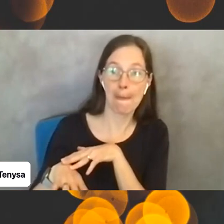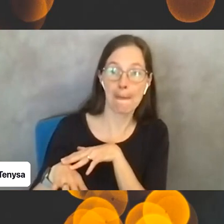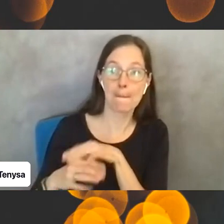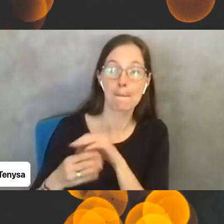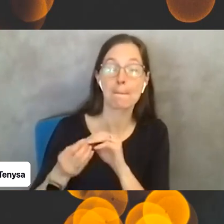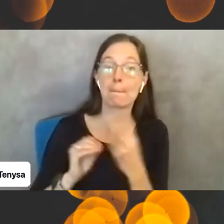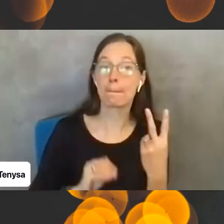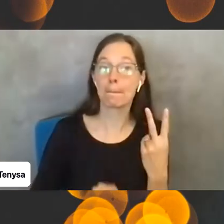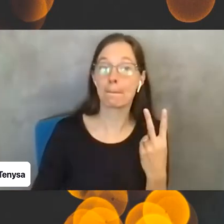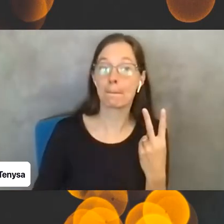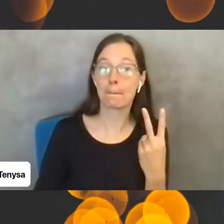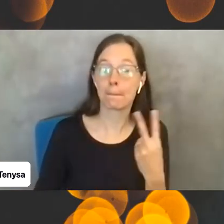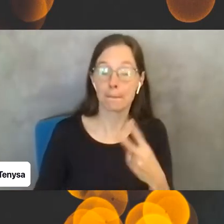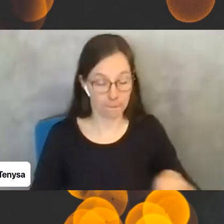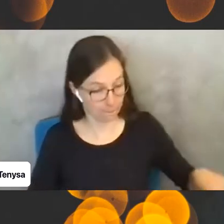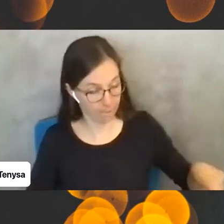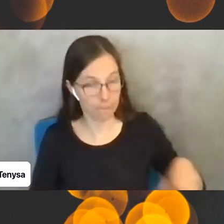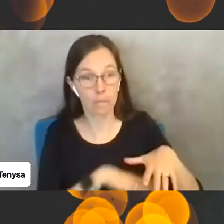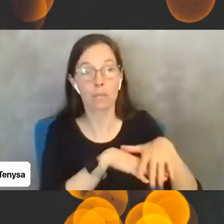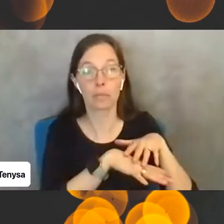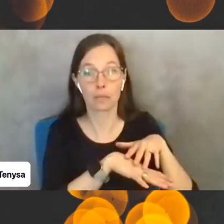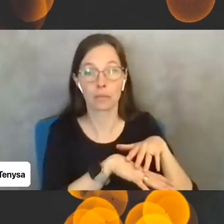Parry number 2, nice and slow.